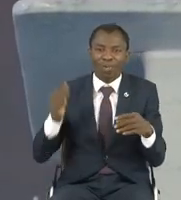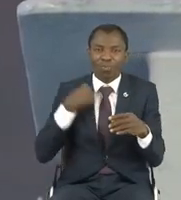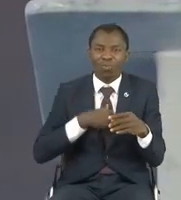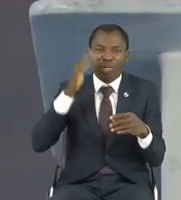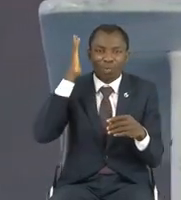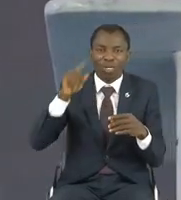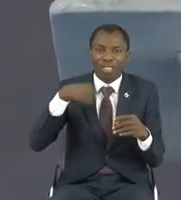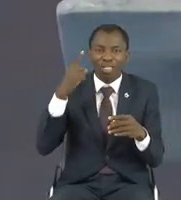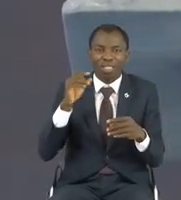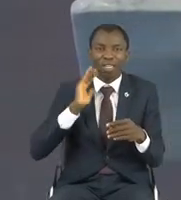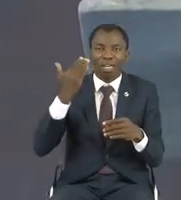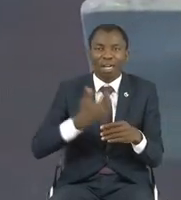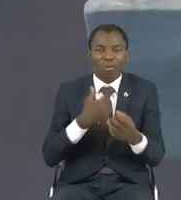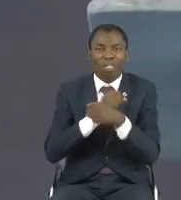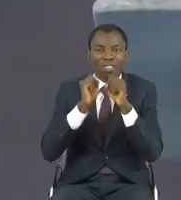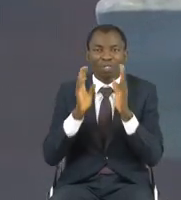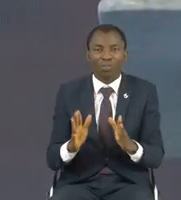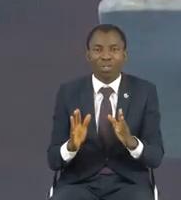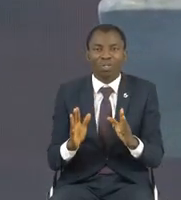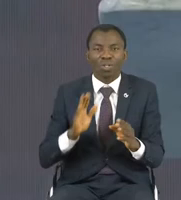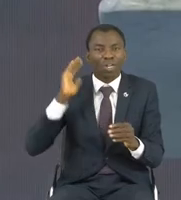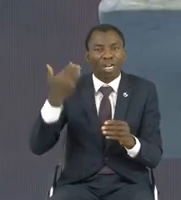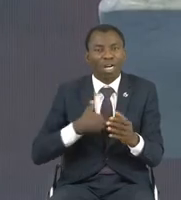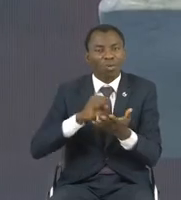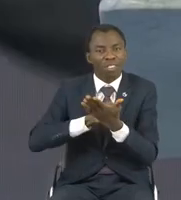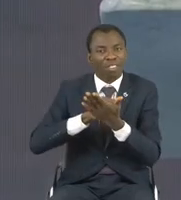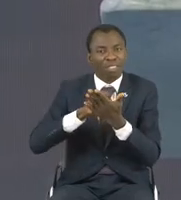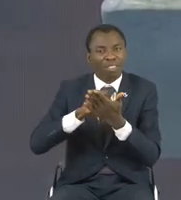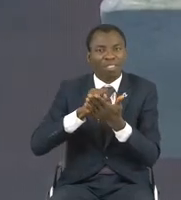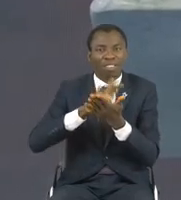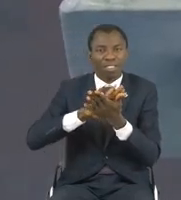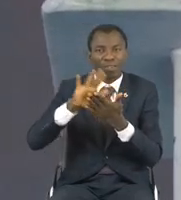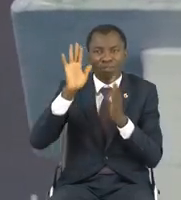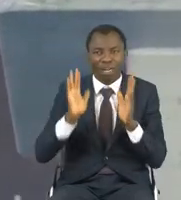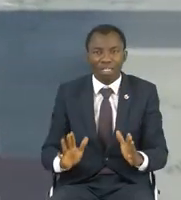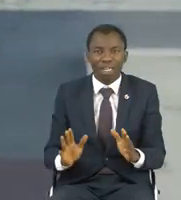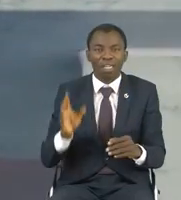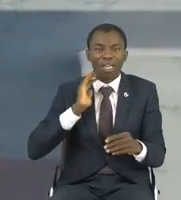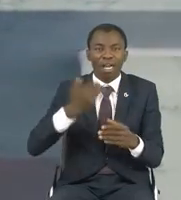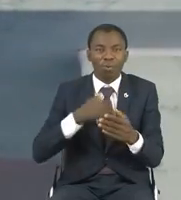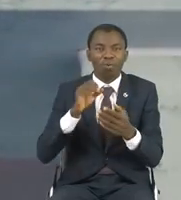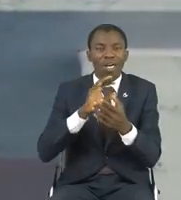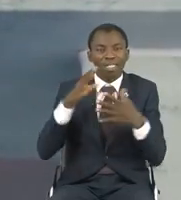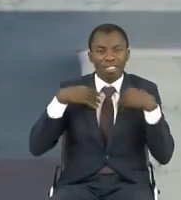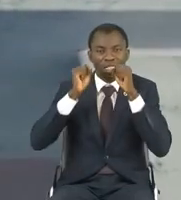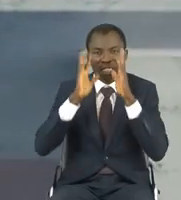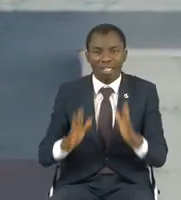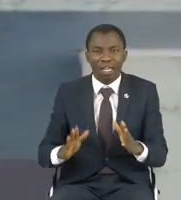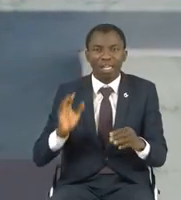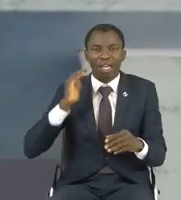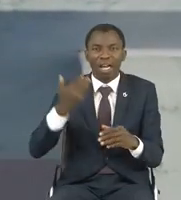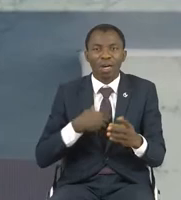our Savior, our Sanctifier, our Healer, our